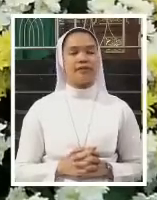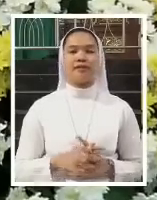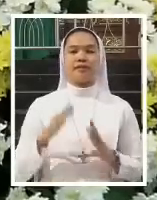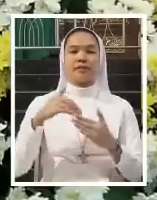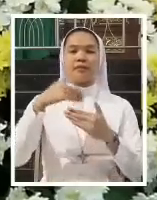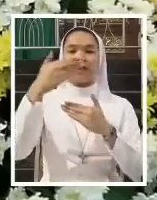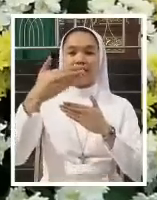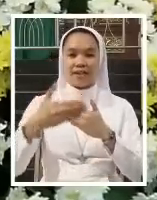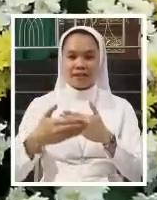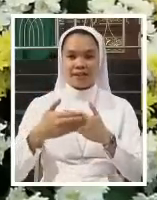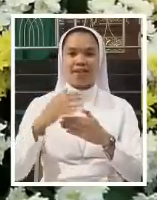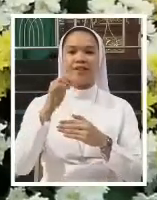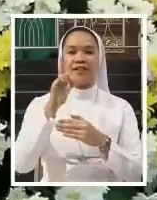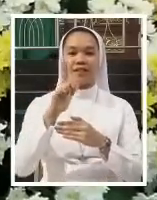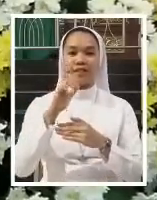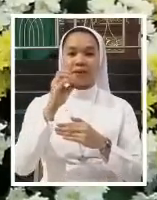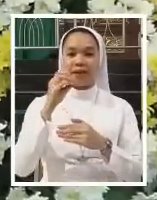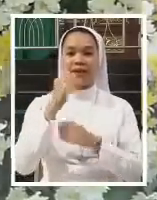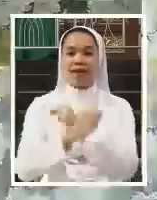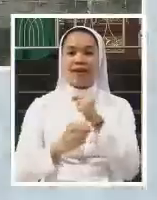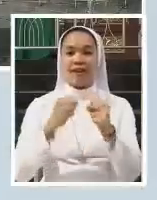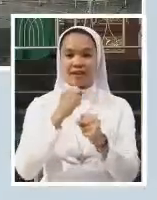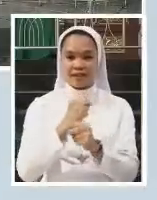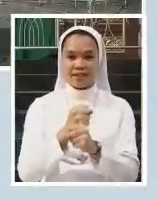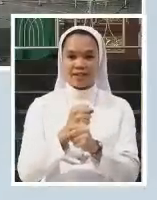Twenty years as priest,